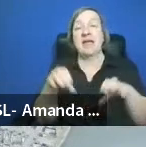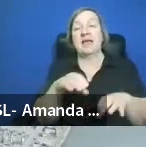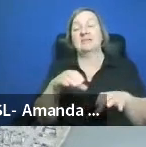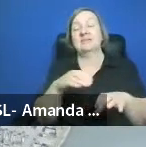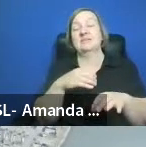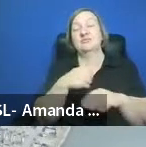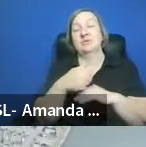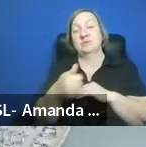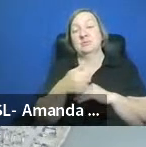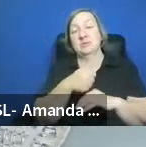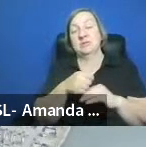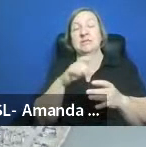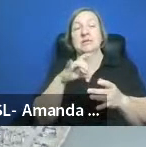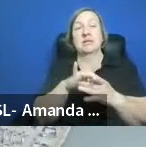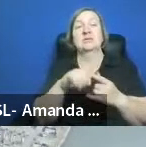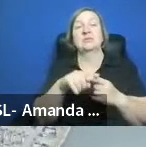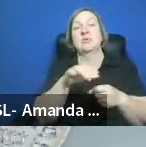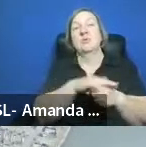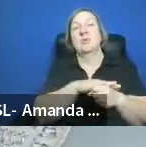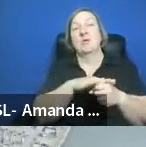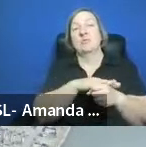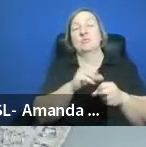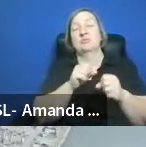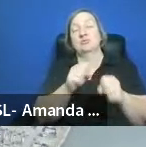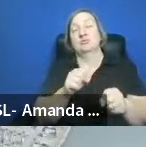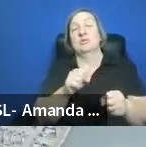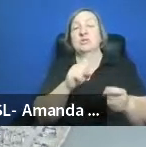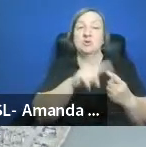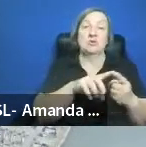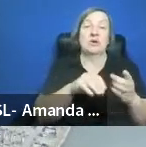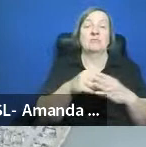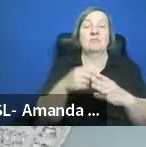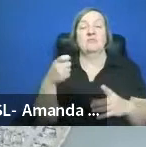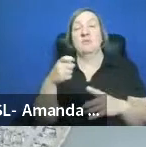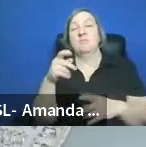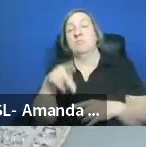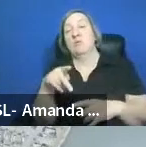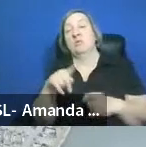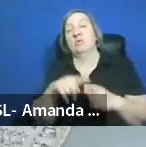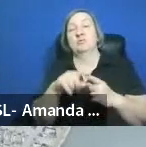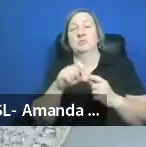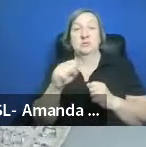transportation connecting to local streets and getting to and from Portland to the south.